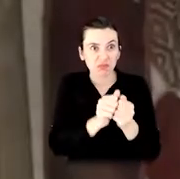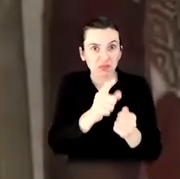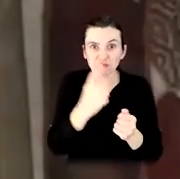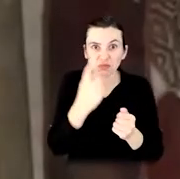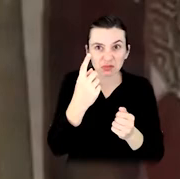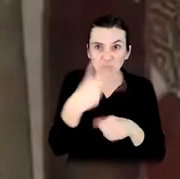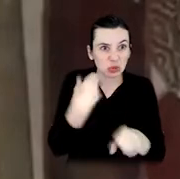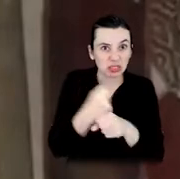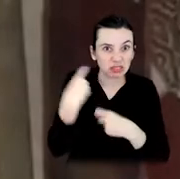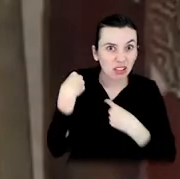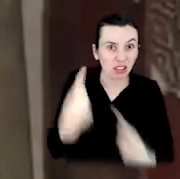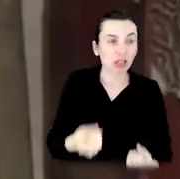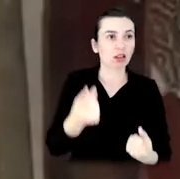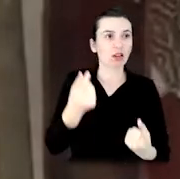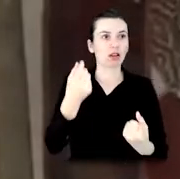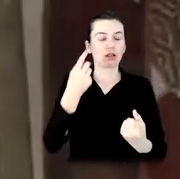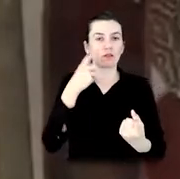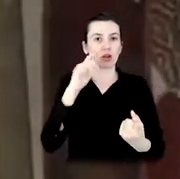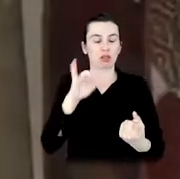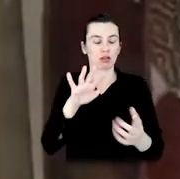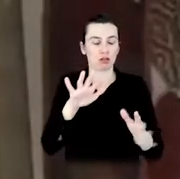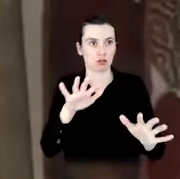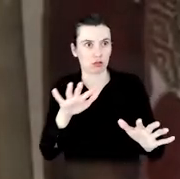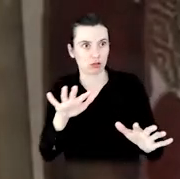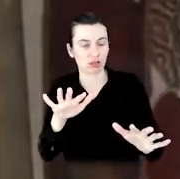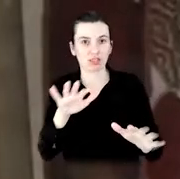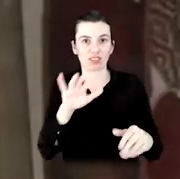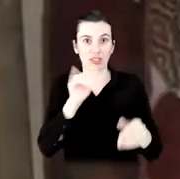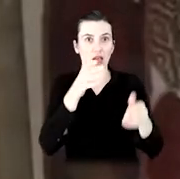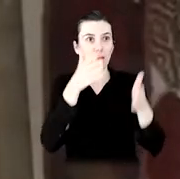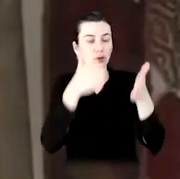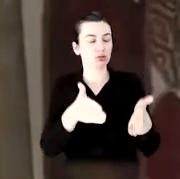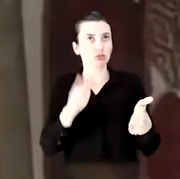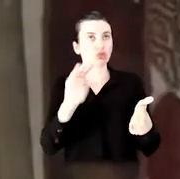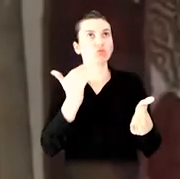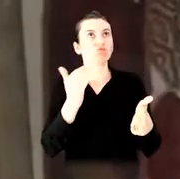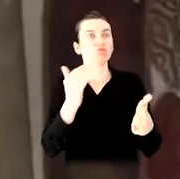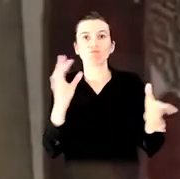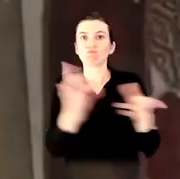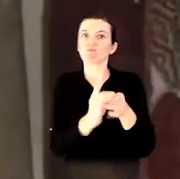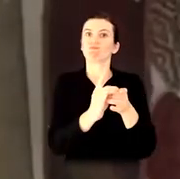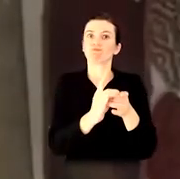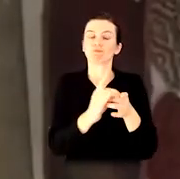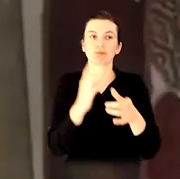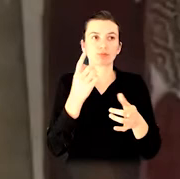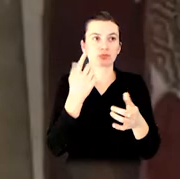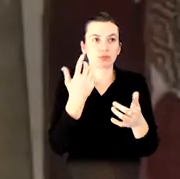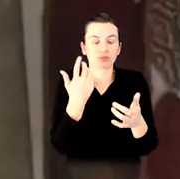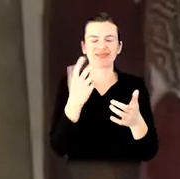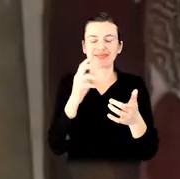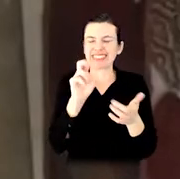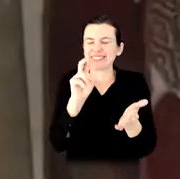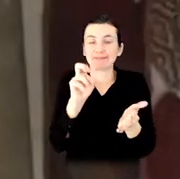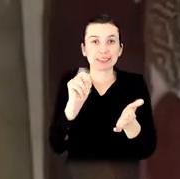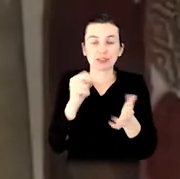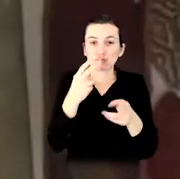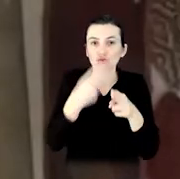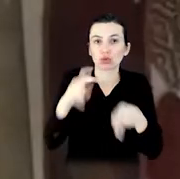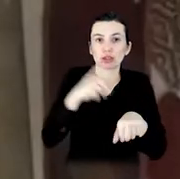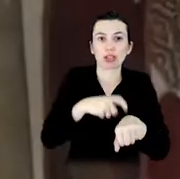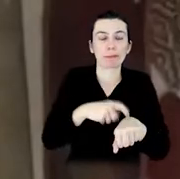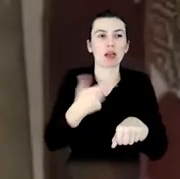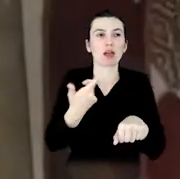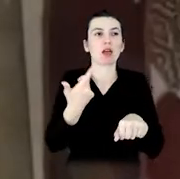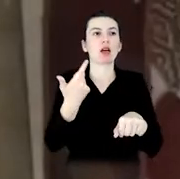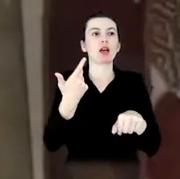about 2 years. And so to get that person back for just a short